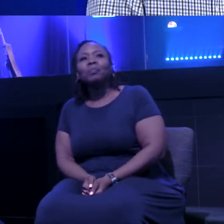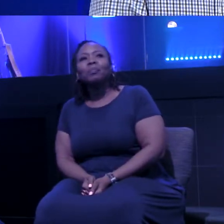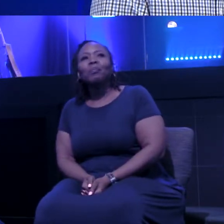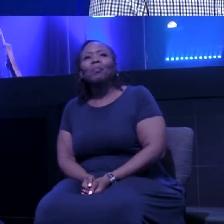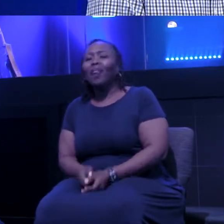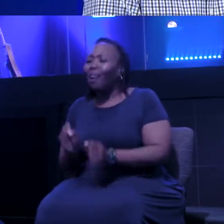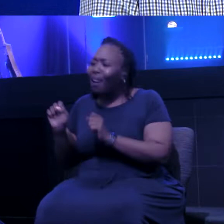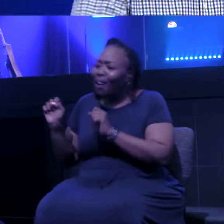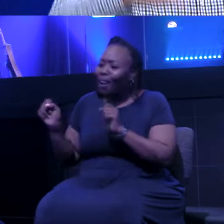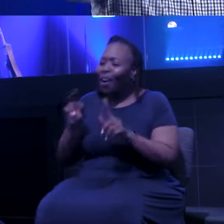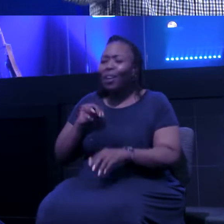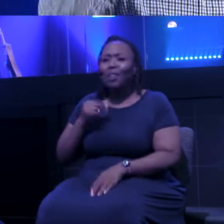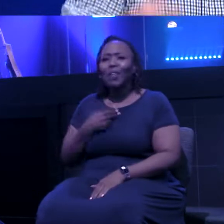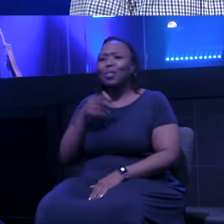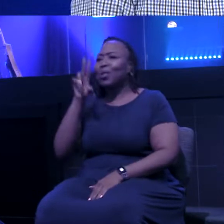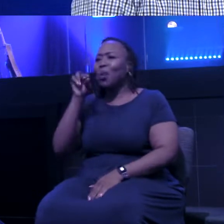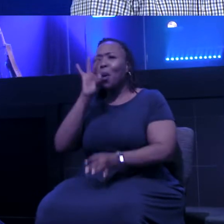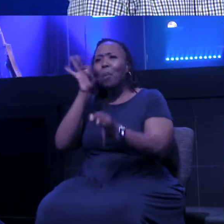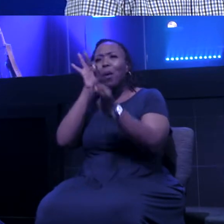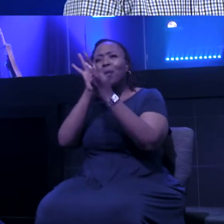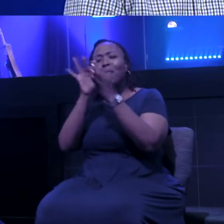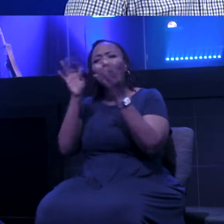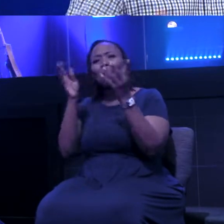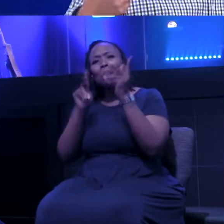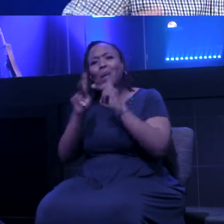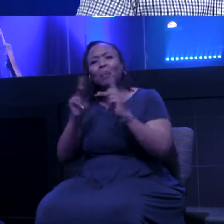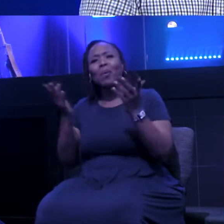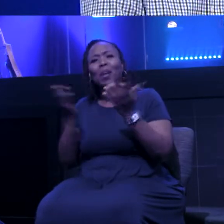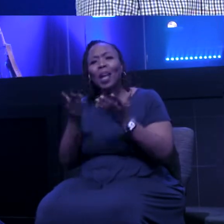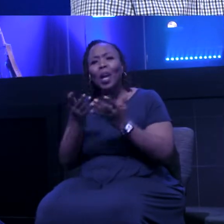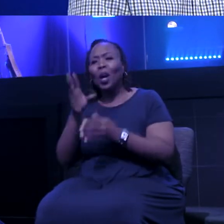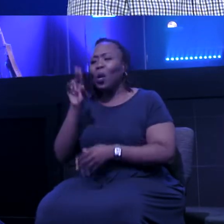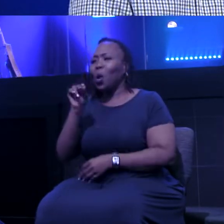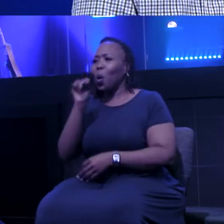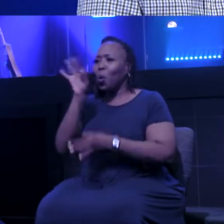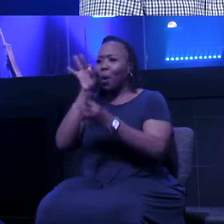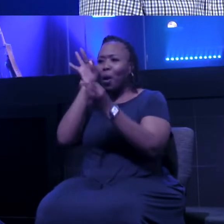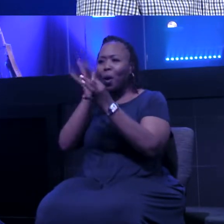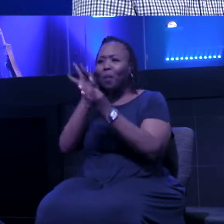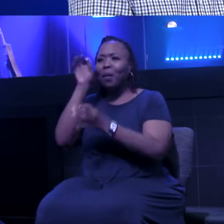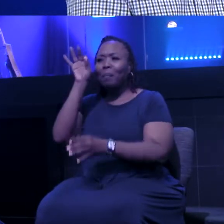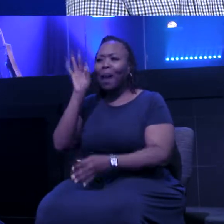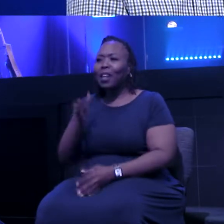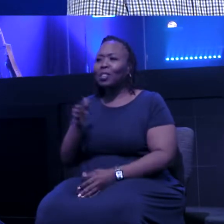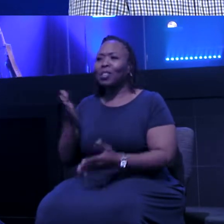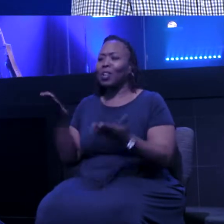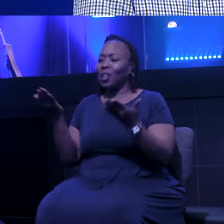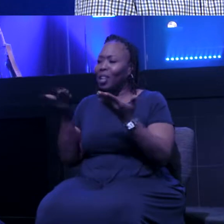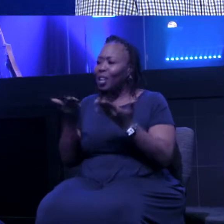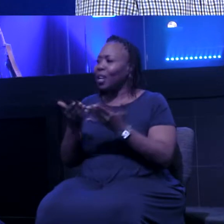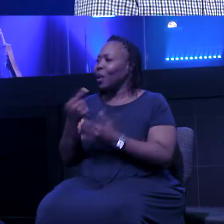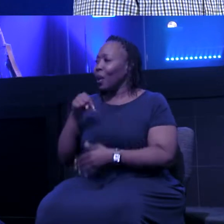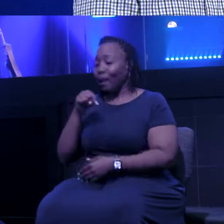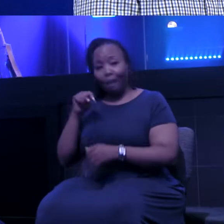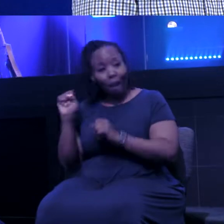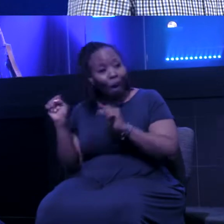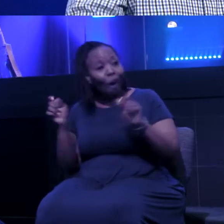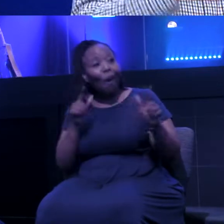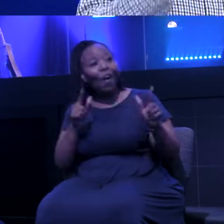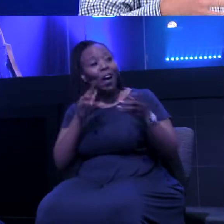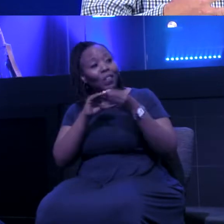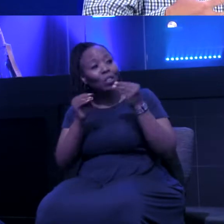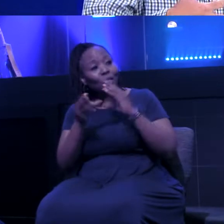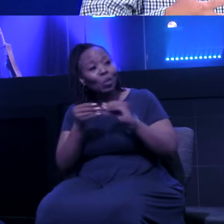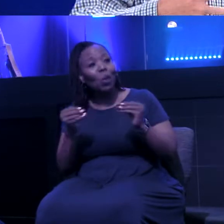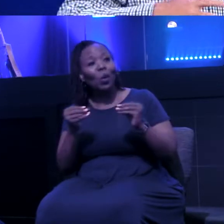Every single one of us, and no perfect people here, no perfect pastors. We all have a story, and yours is a little bit more dramatic